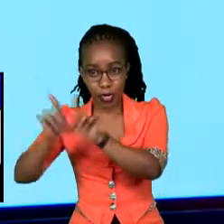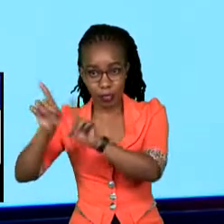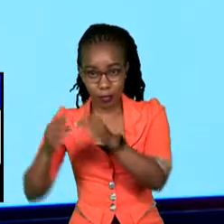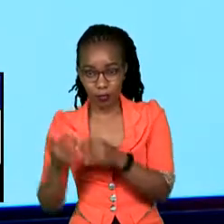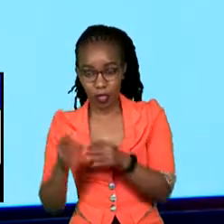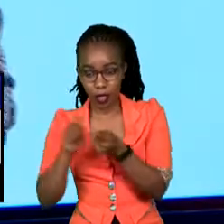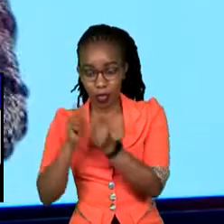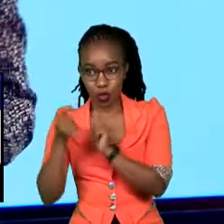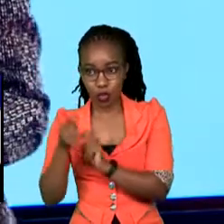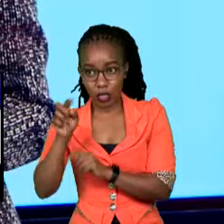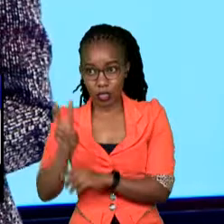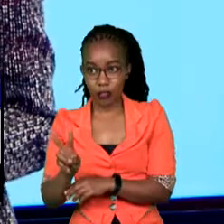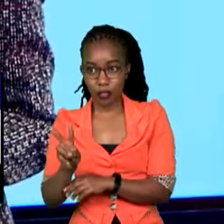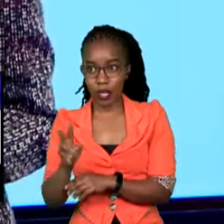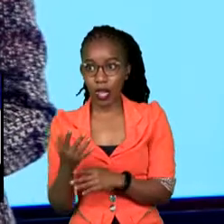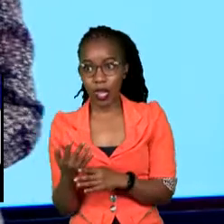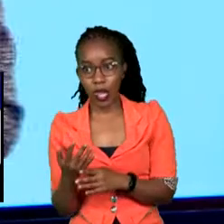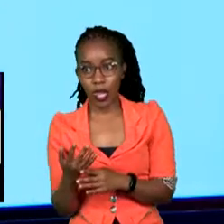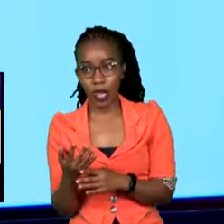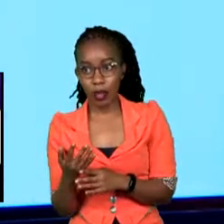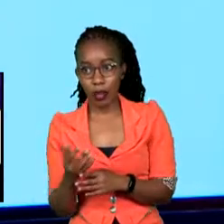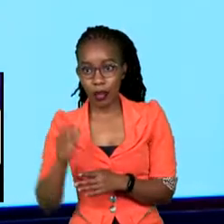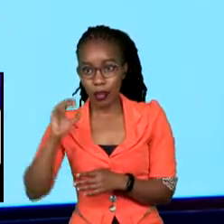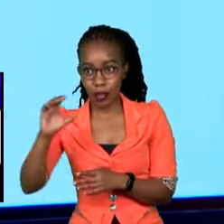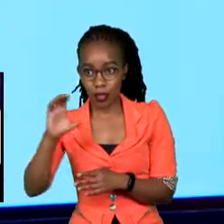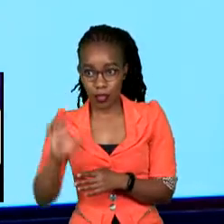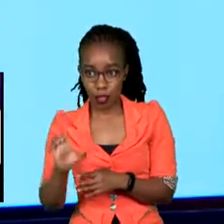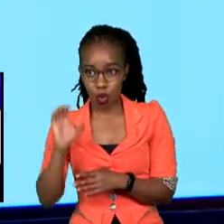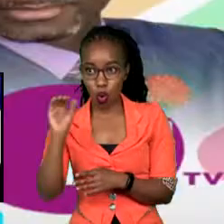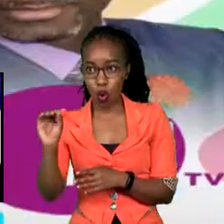Switch TV's head of media strategy and content,